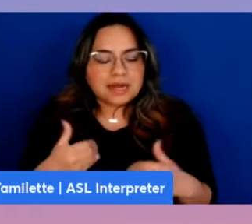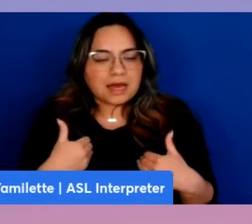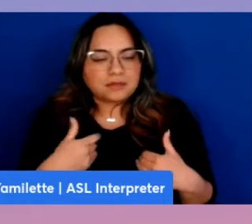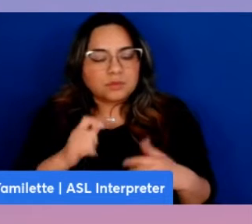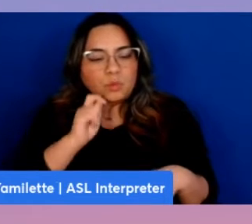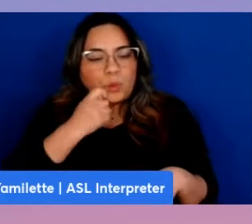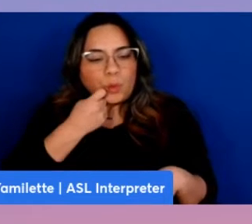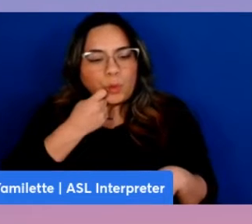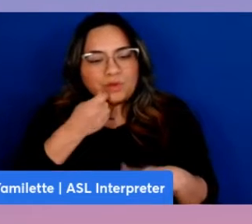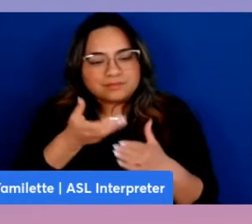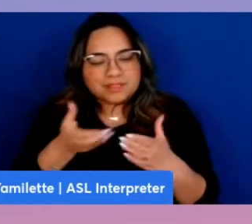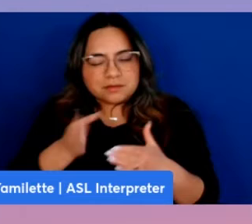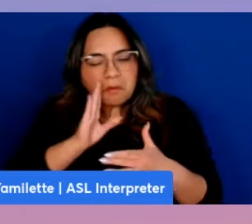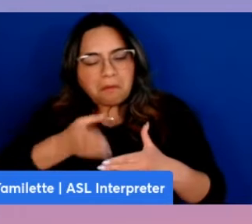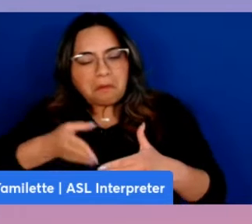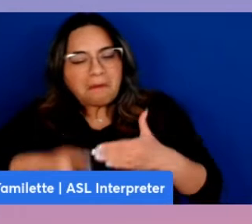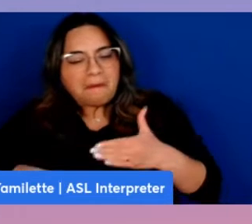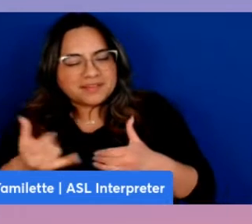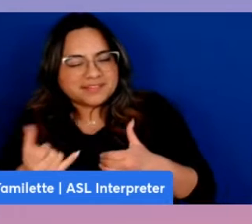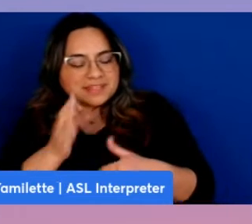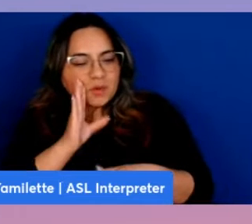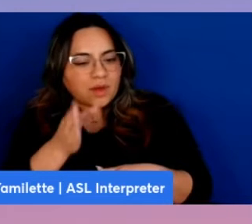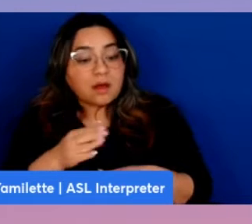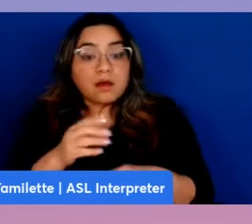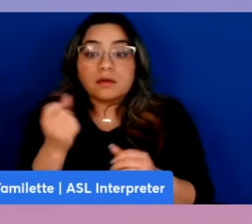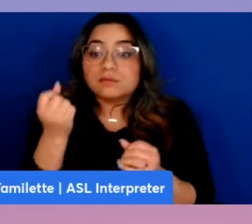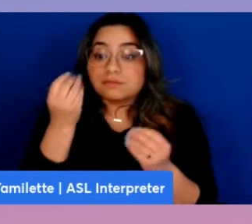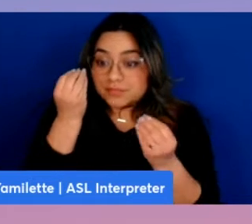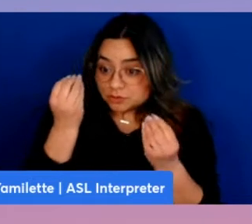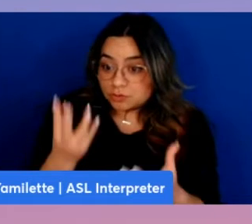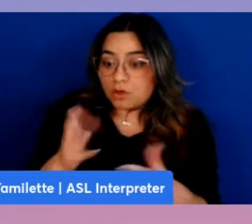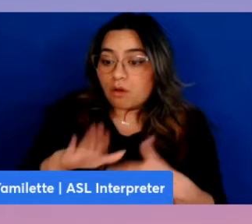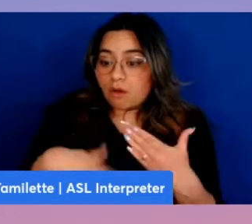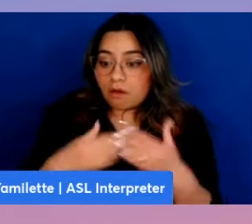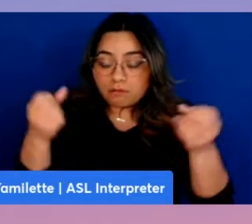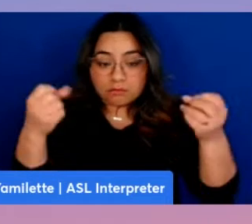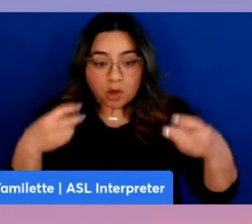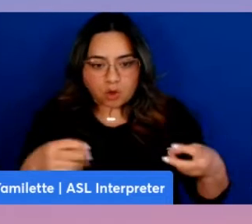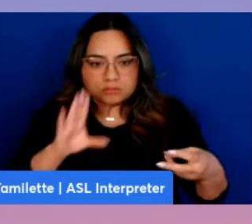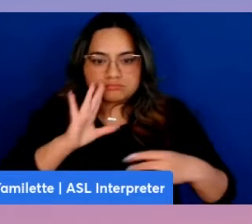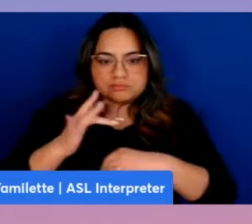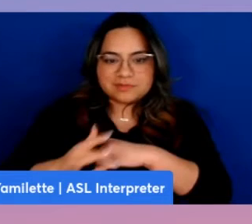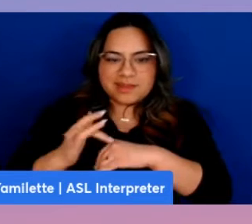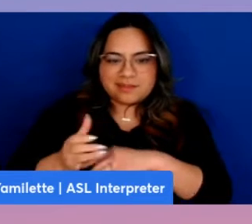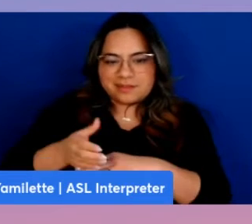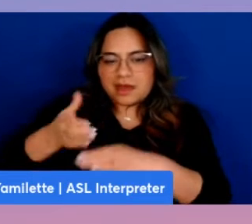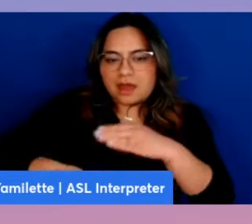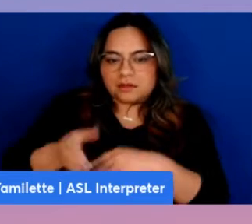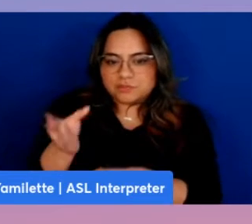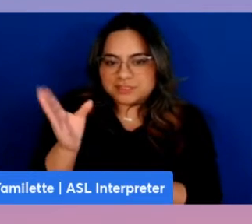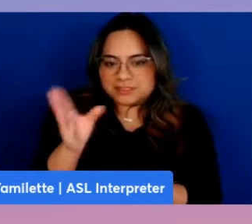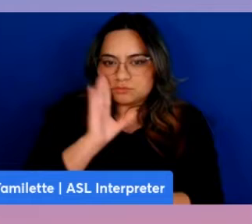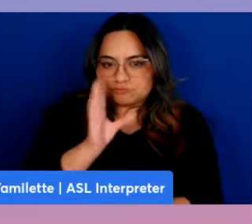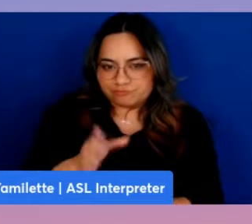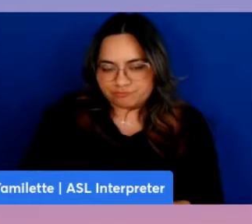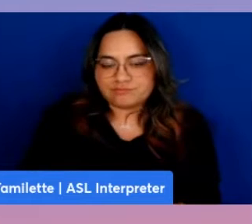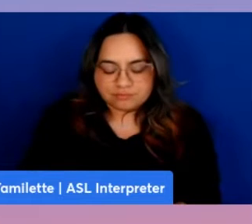today. By the way, all the code you will see will be available in my GitHub account at the end of the presentation.